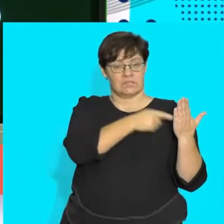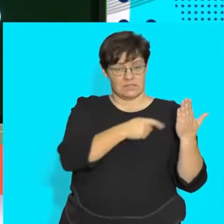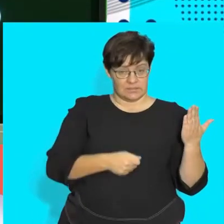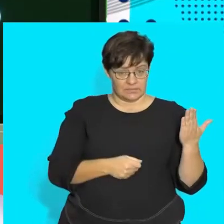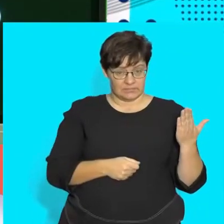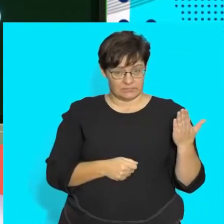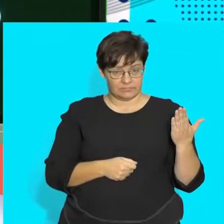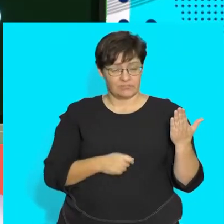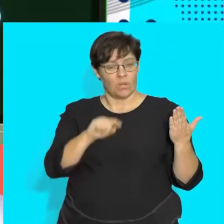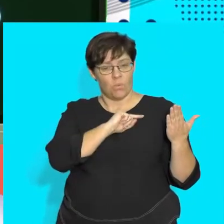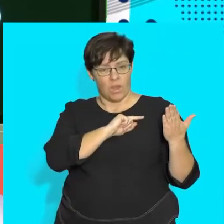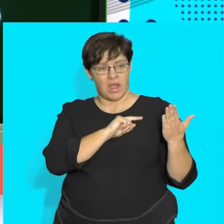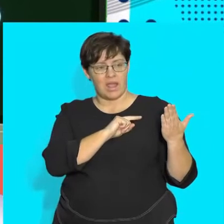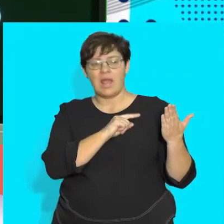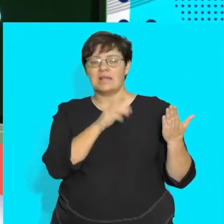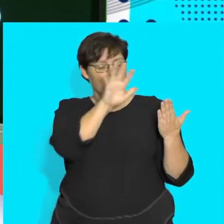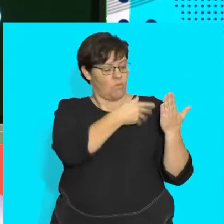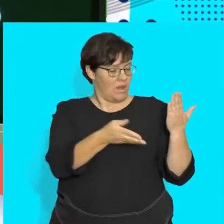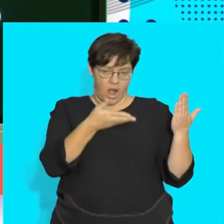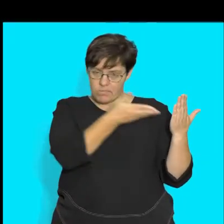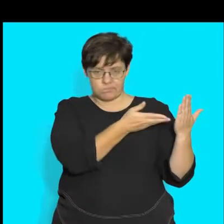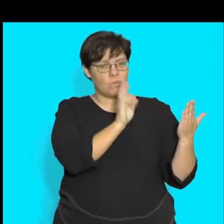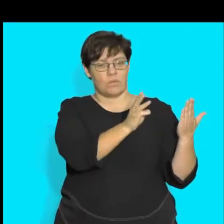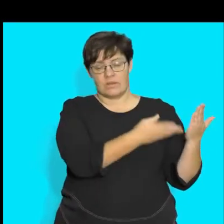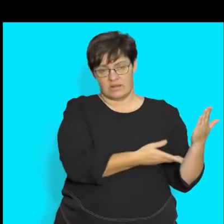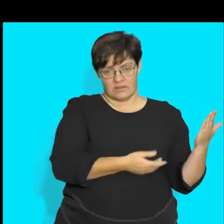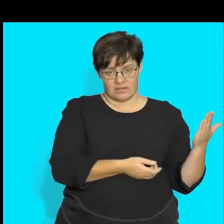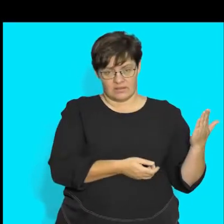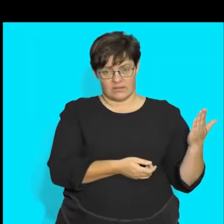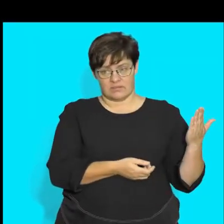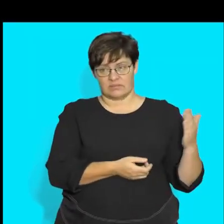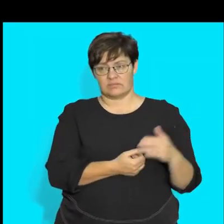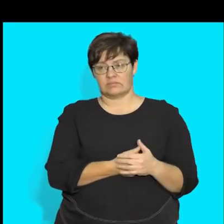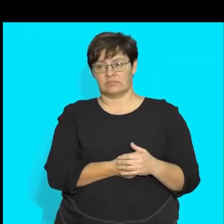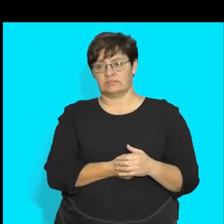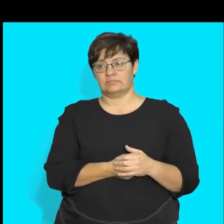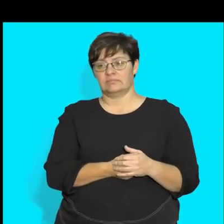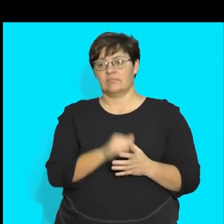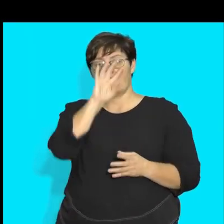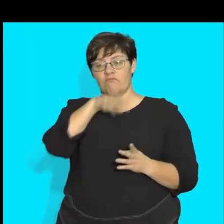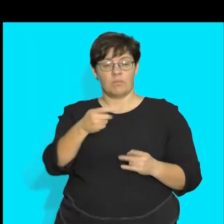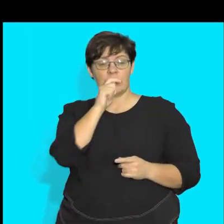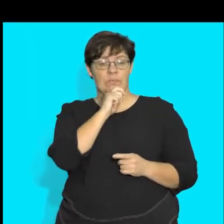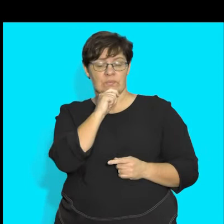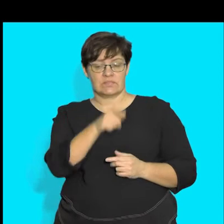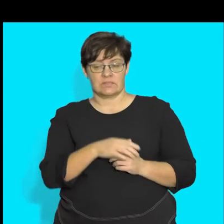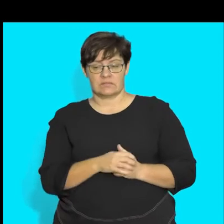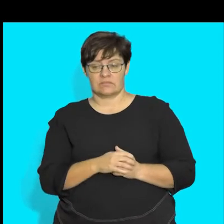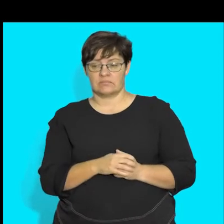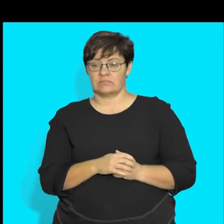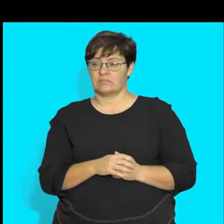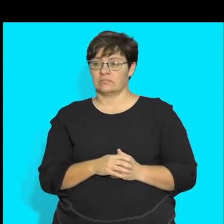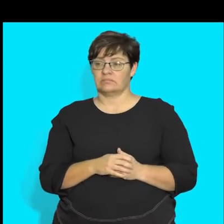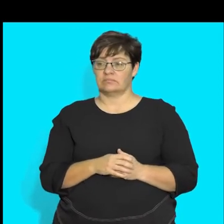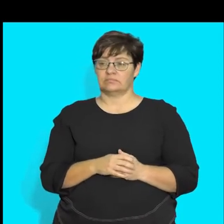because it's always going to be some formula. And in this case, the formula that I'm going to be using is